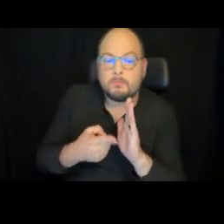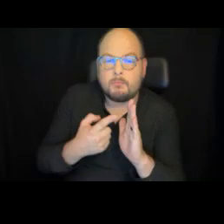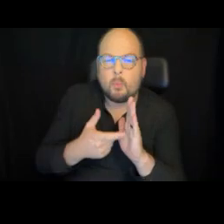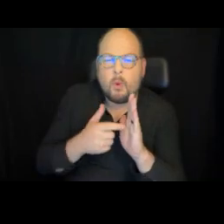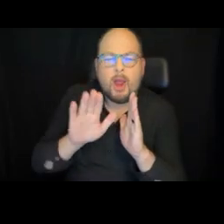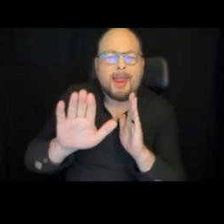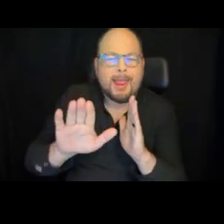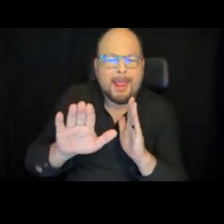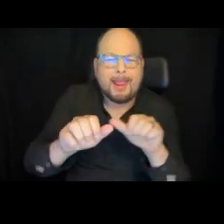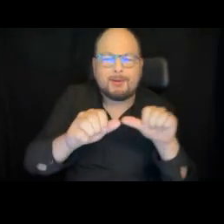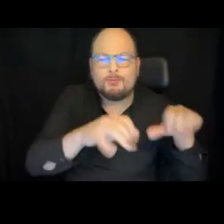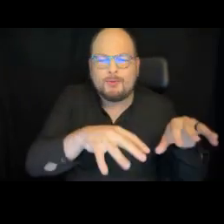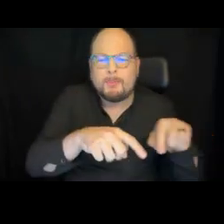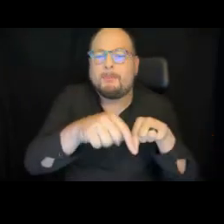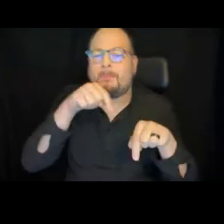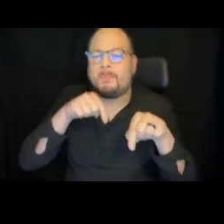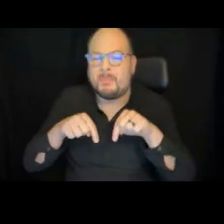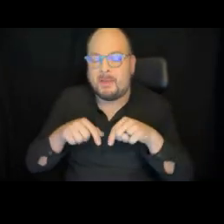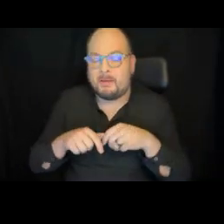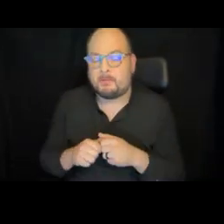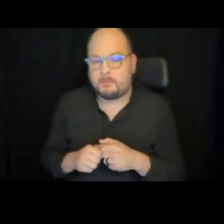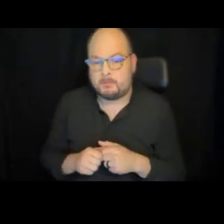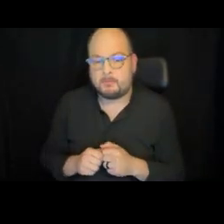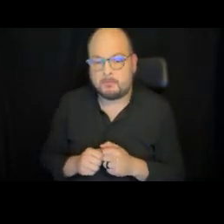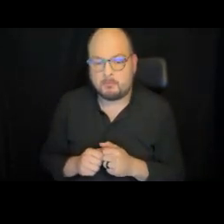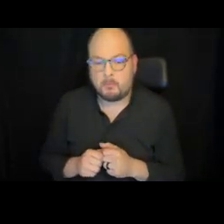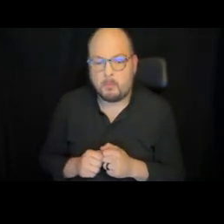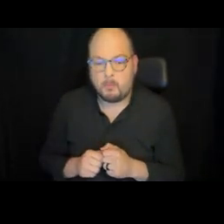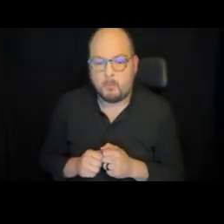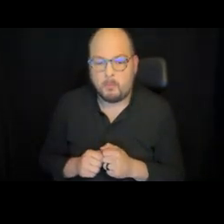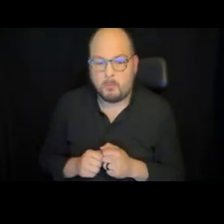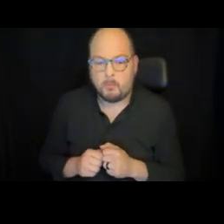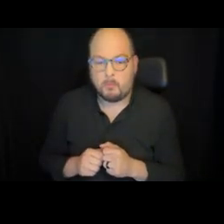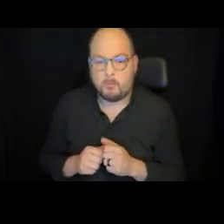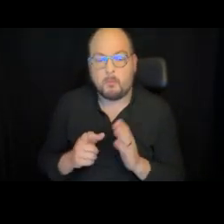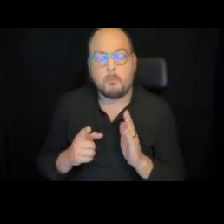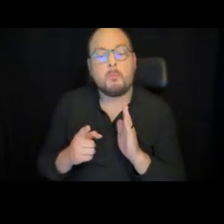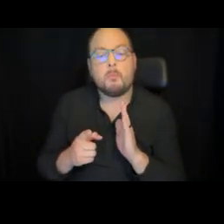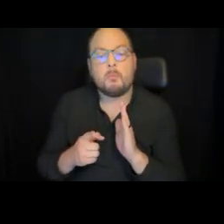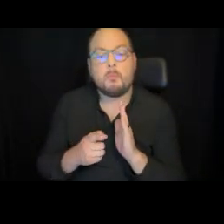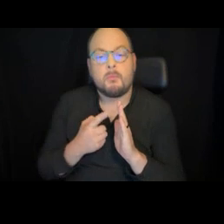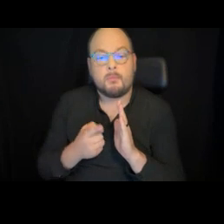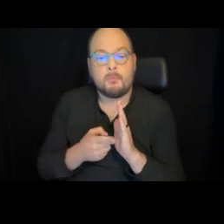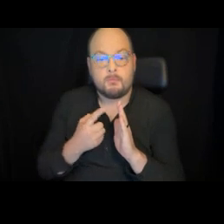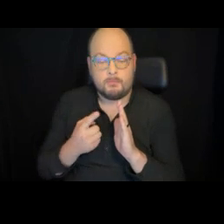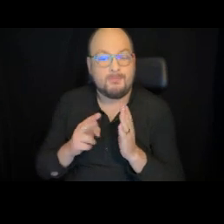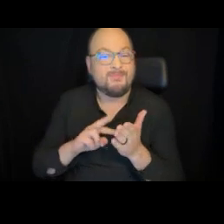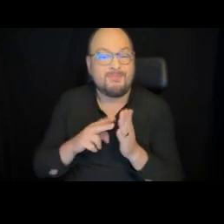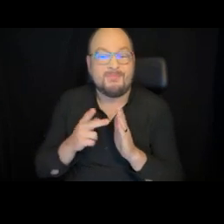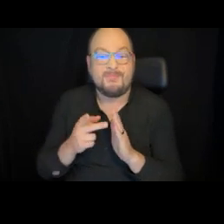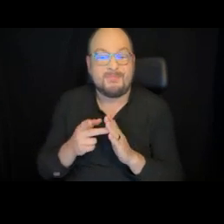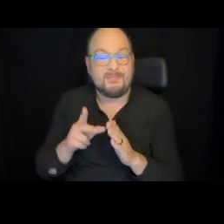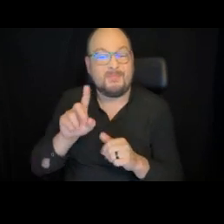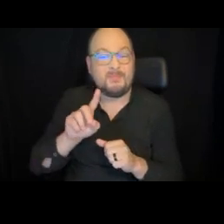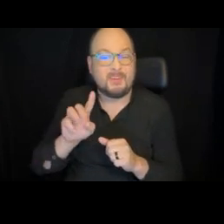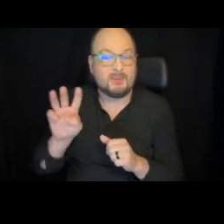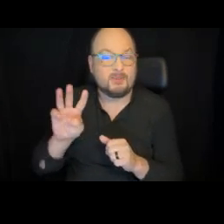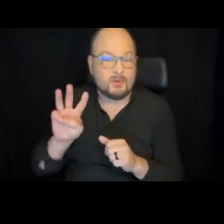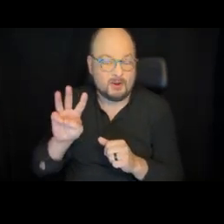This sometimes requires the dishwasher to be located closer to the sink, increasing